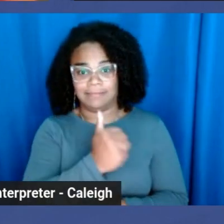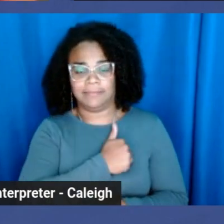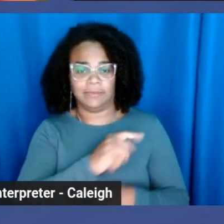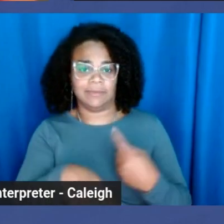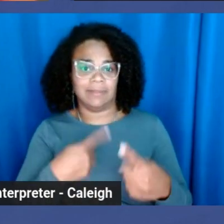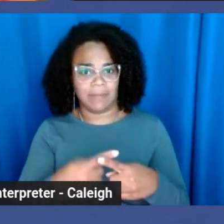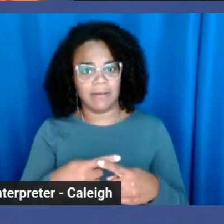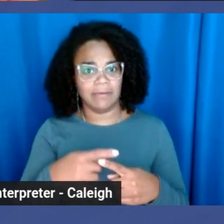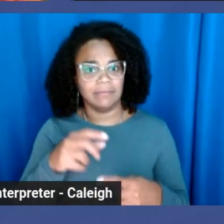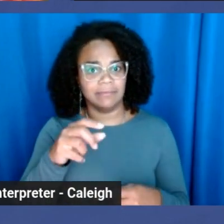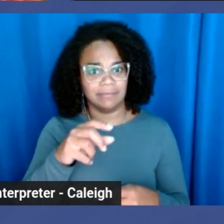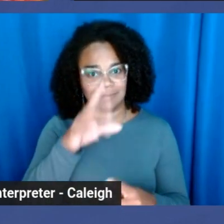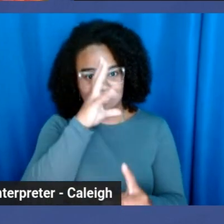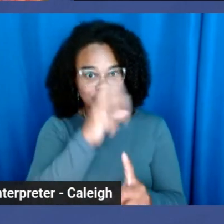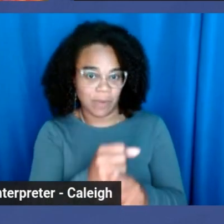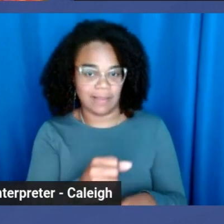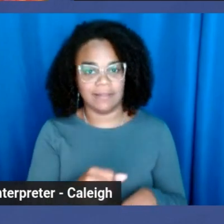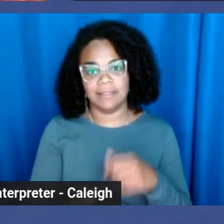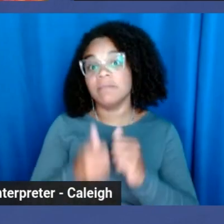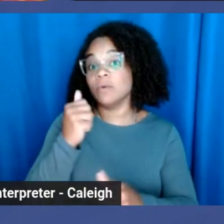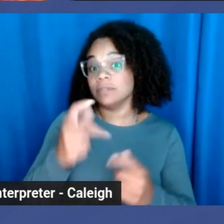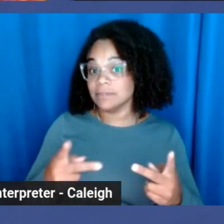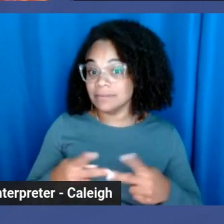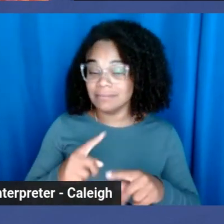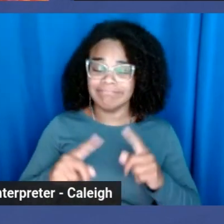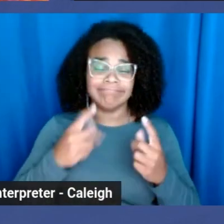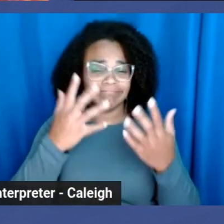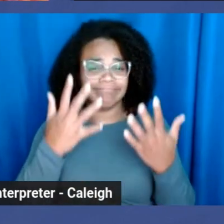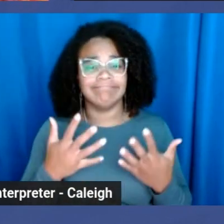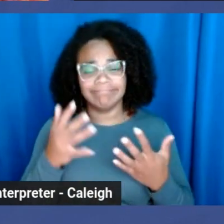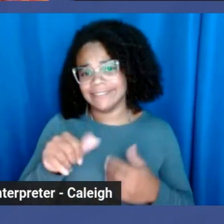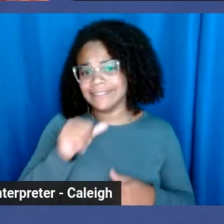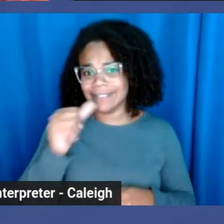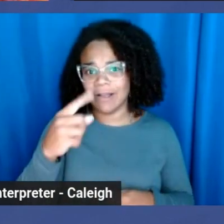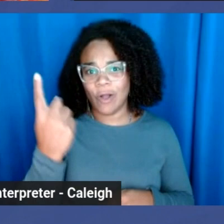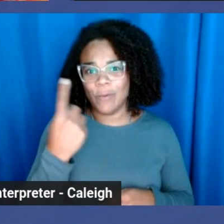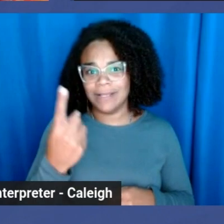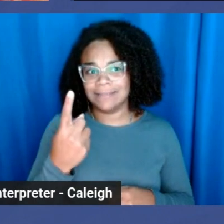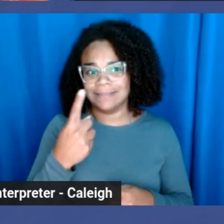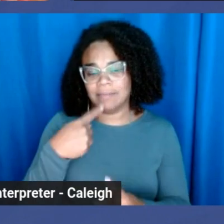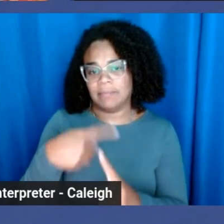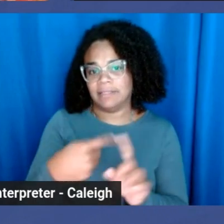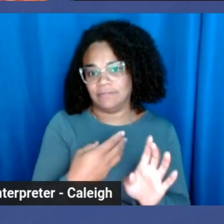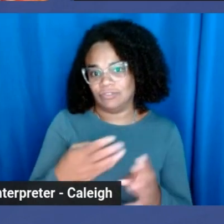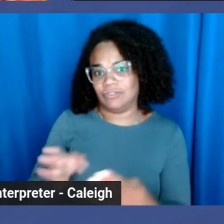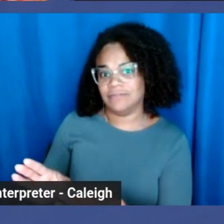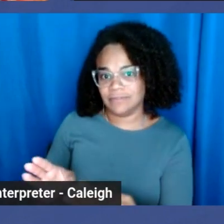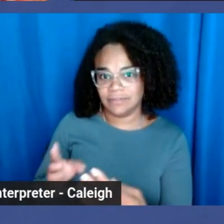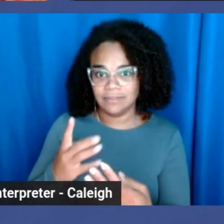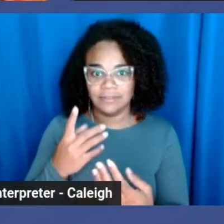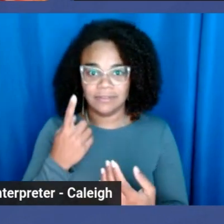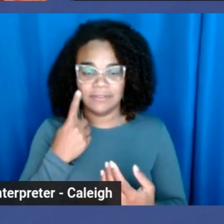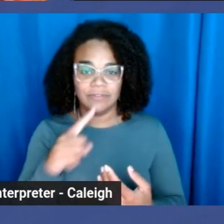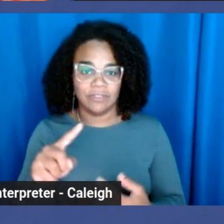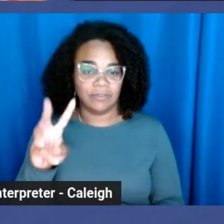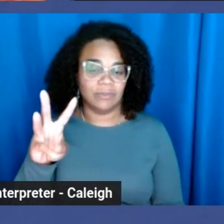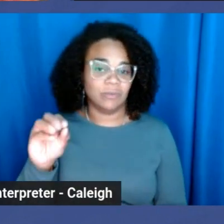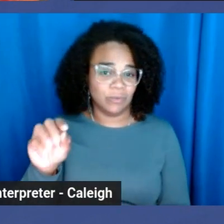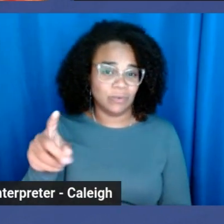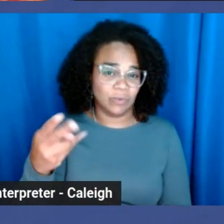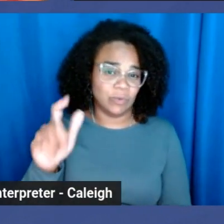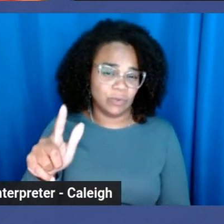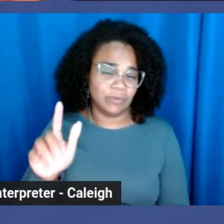places. Unfortunately, that's not always a shift in the right direction for the work Woodhull